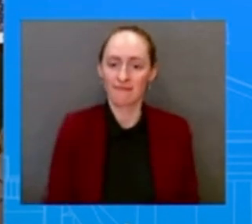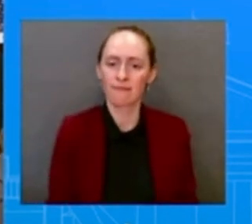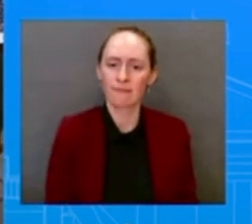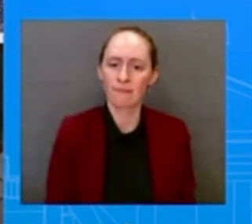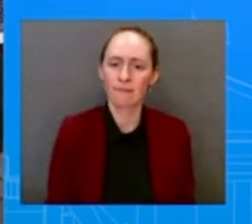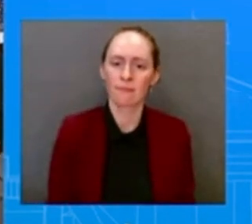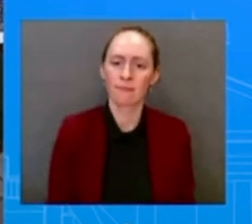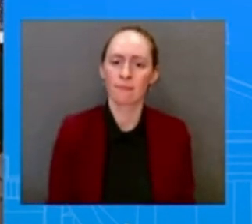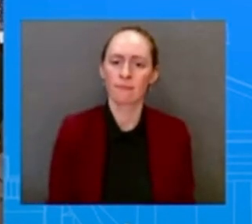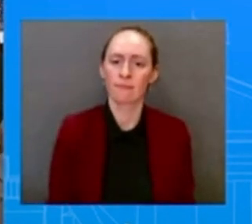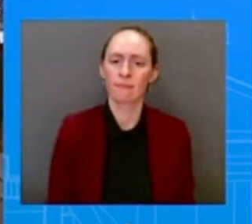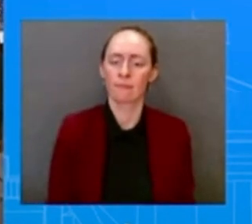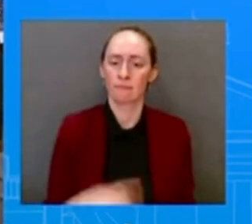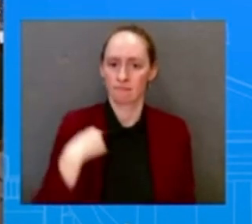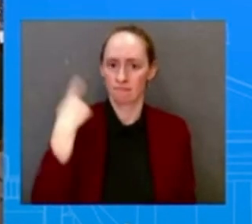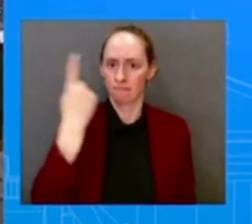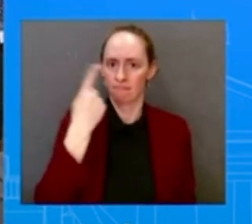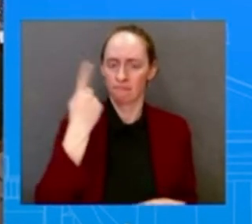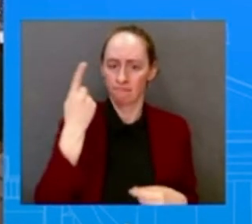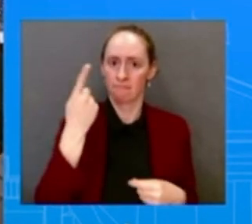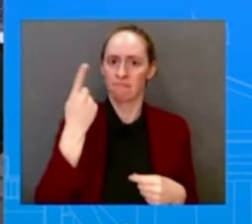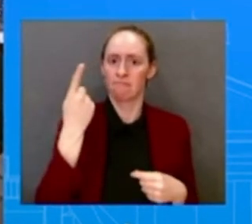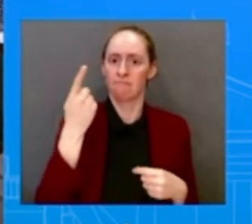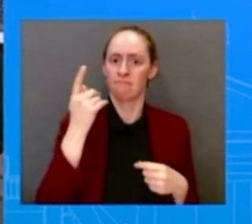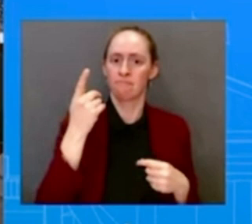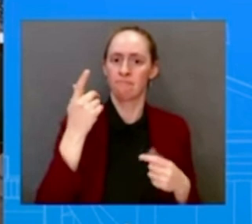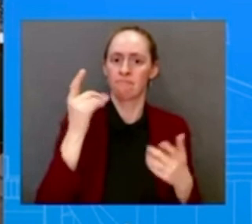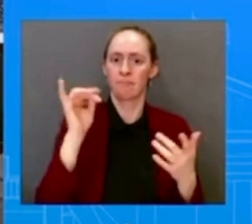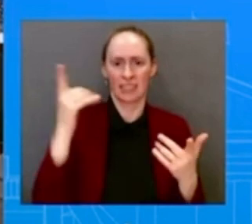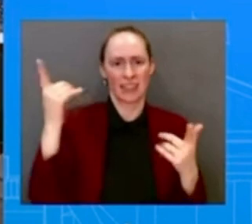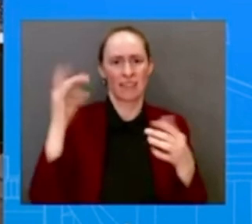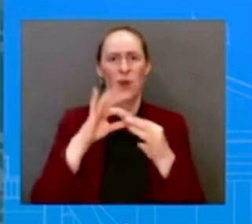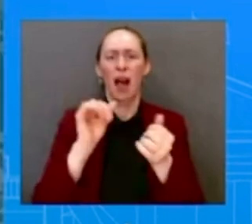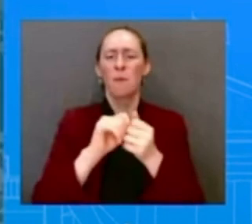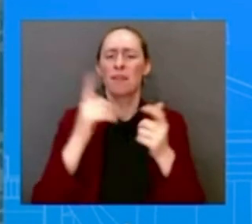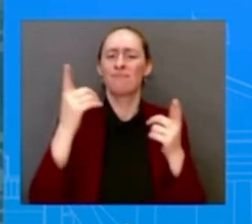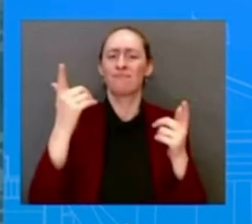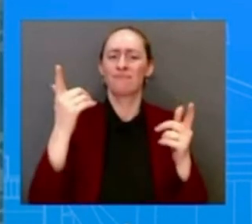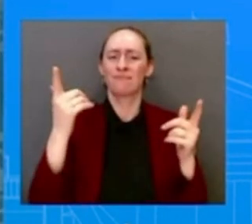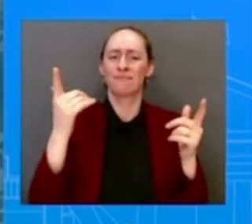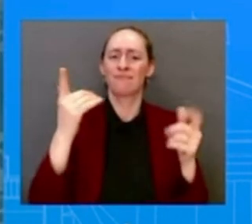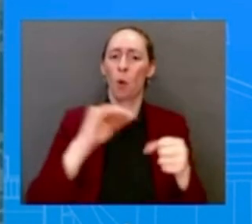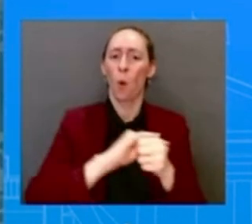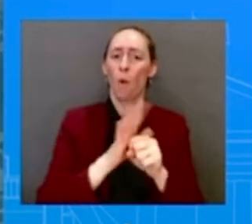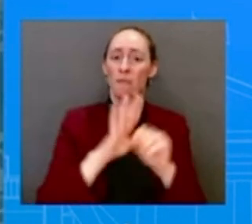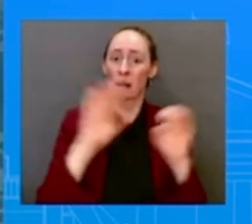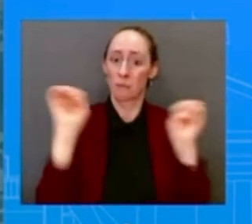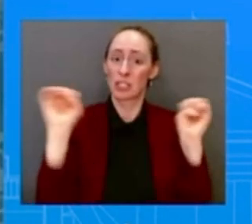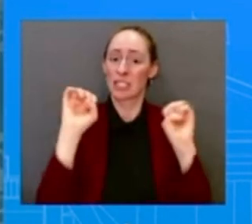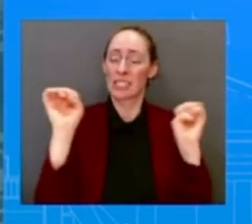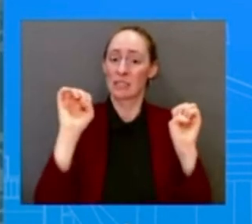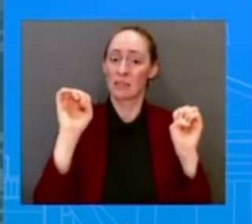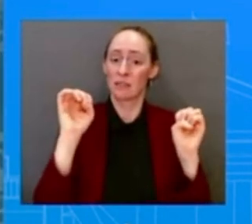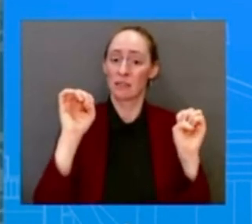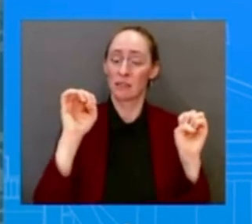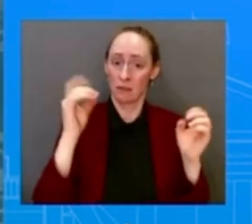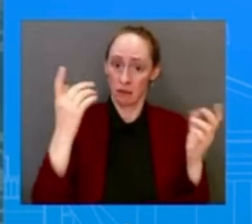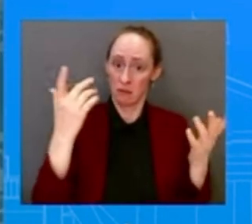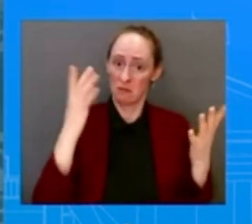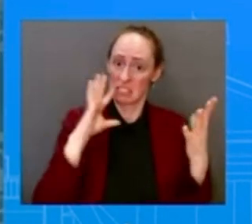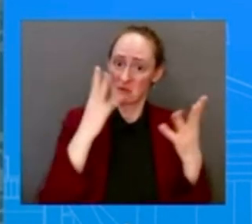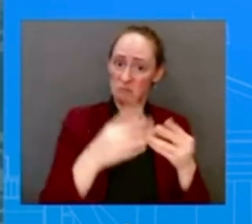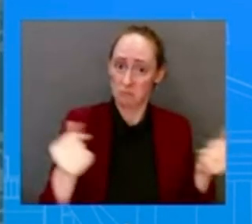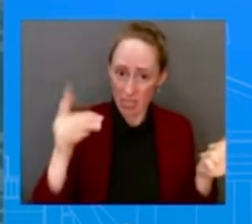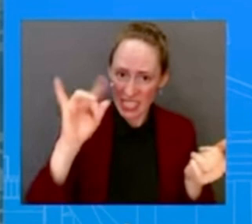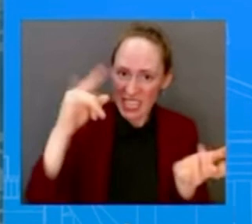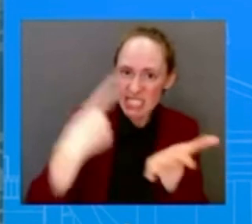came up, whether the governors feel confident that the states are ready for that to happen? So I can't speak to that. I haven't downloaded with what came up in that